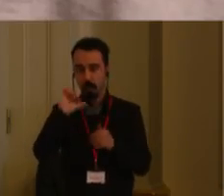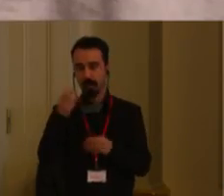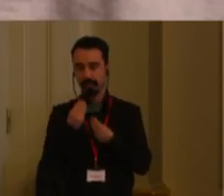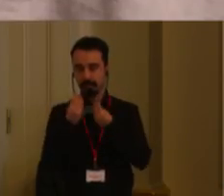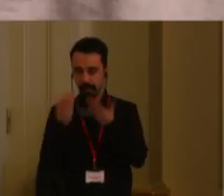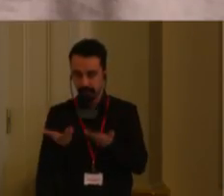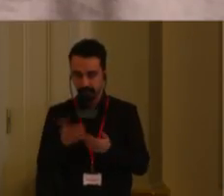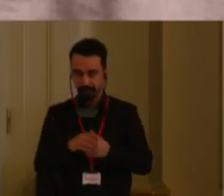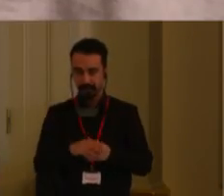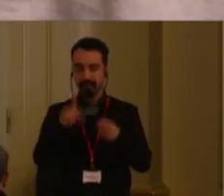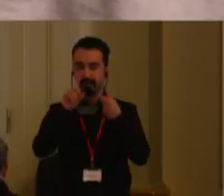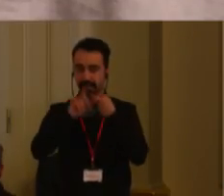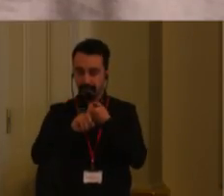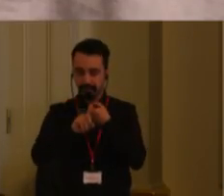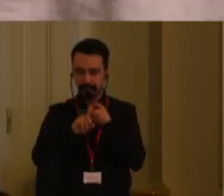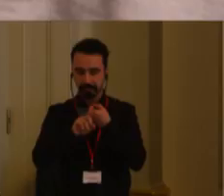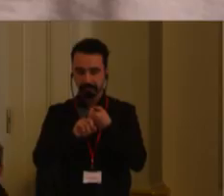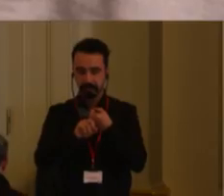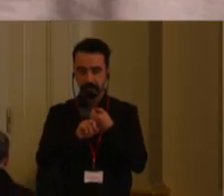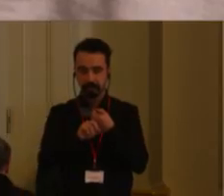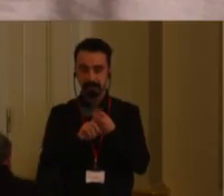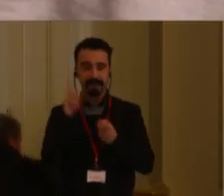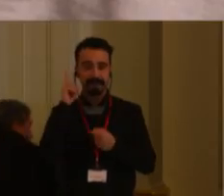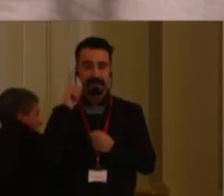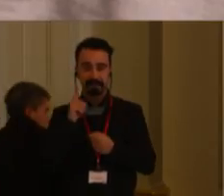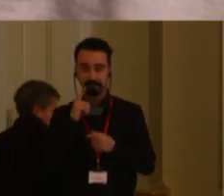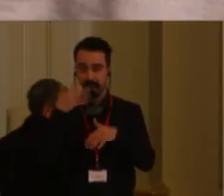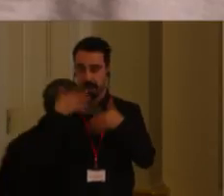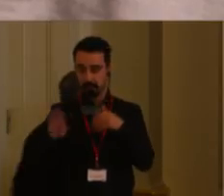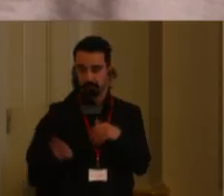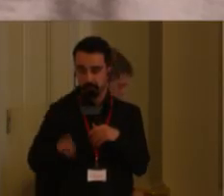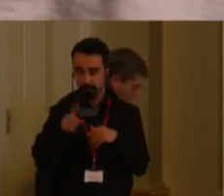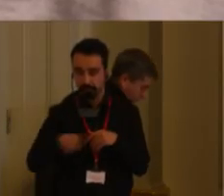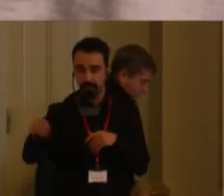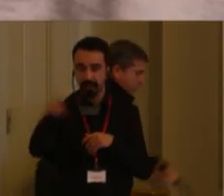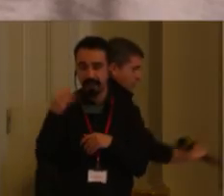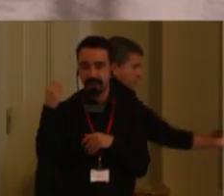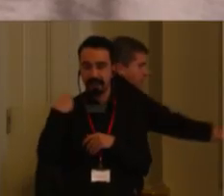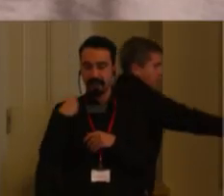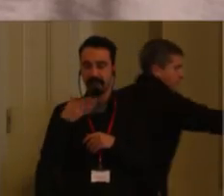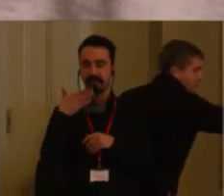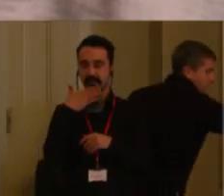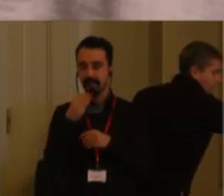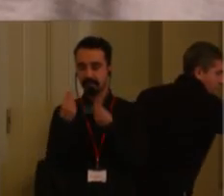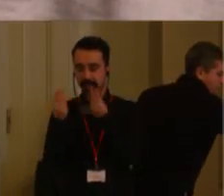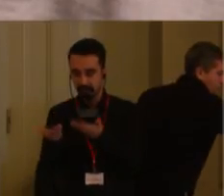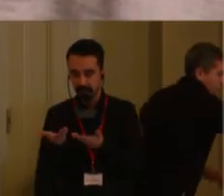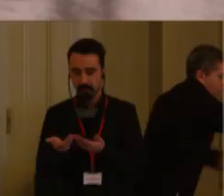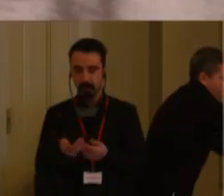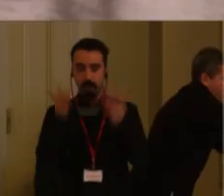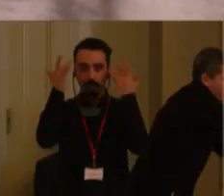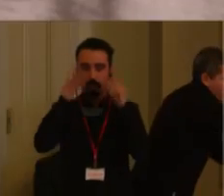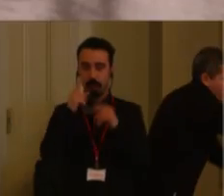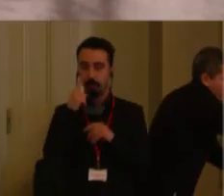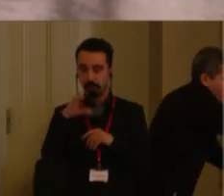hearing impaired children. In the cultural arena, we brought some of the most exciting UK artists, such as Grayson